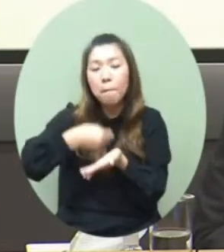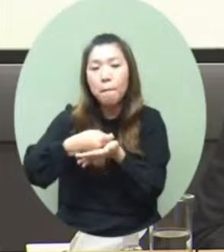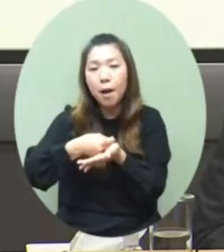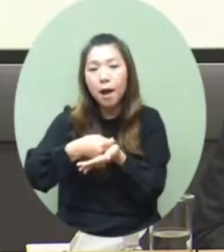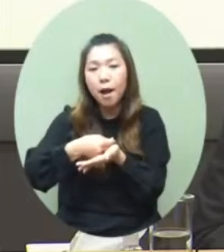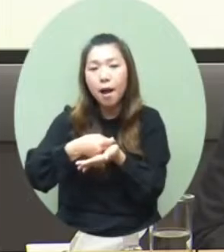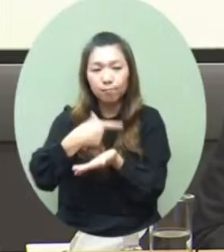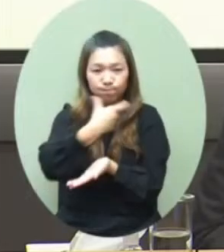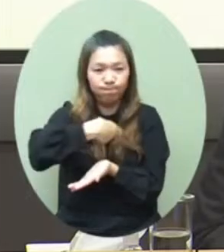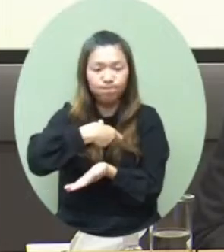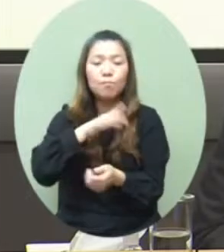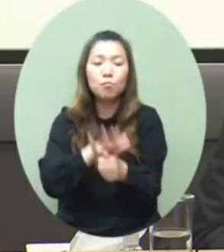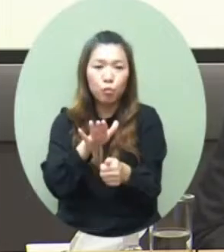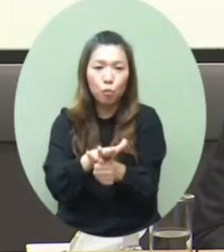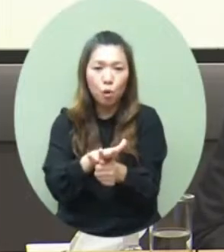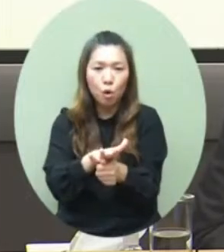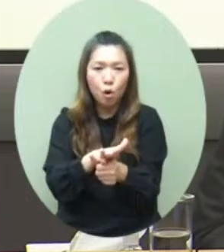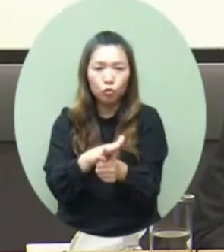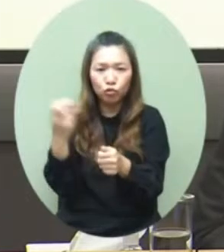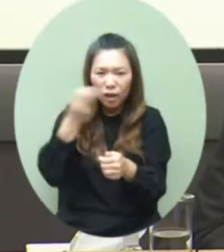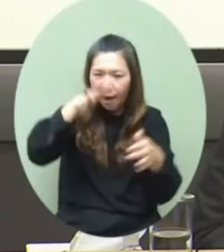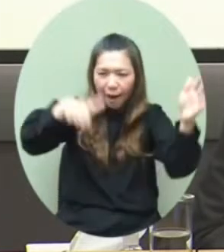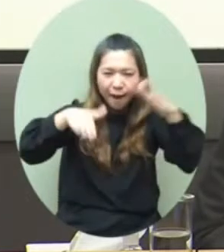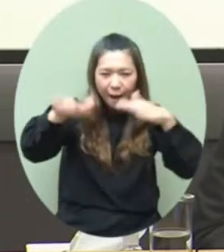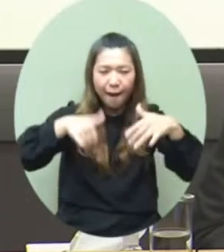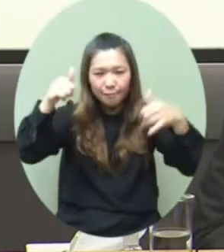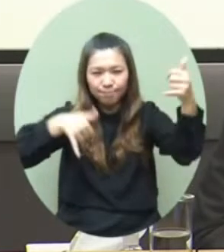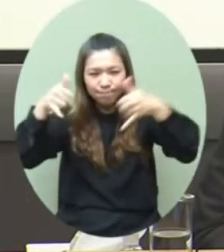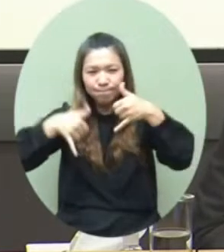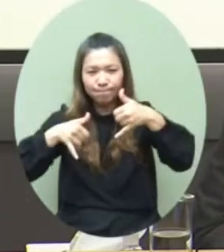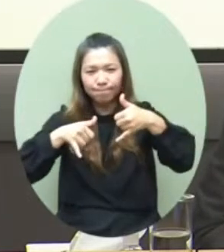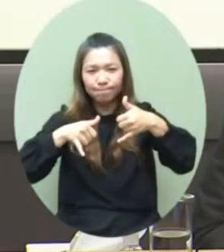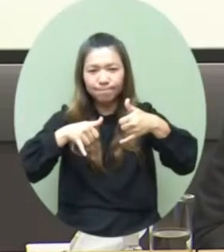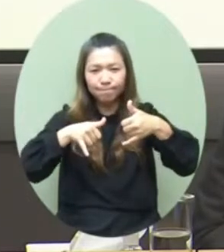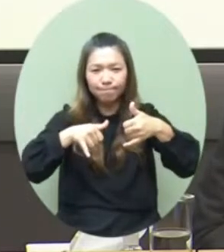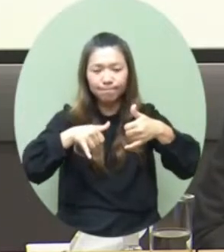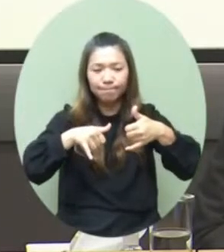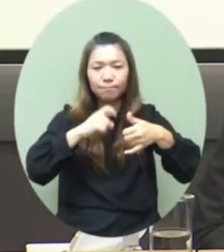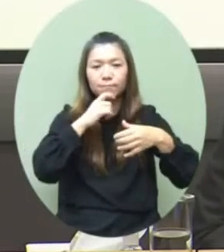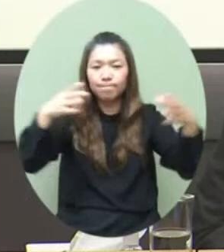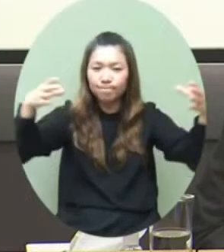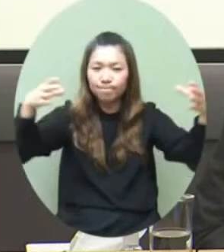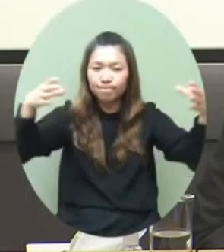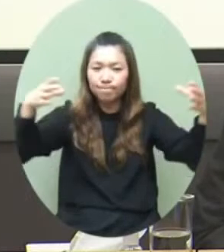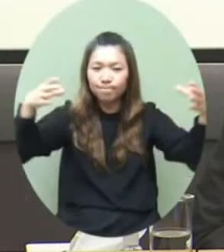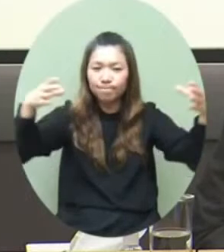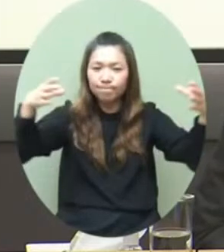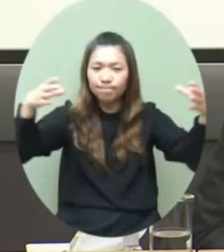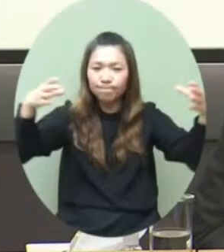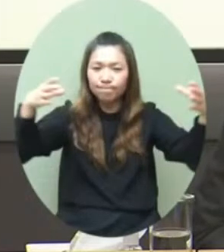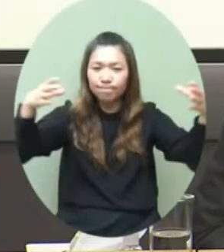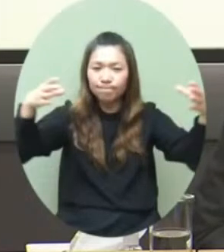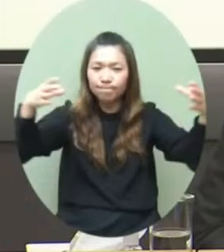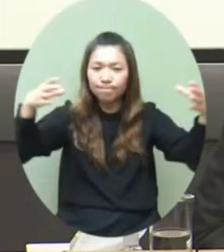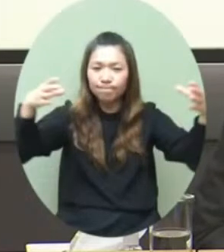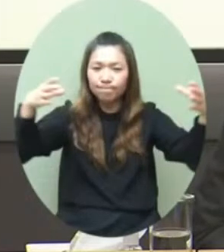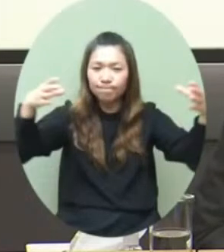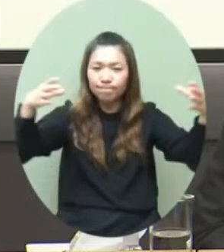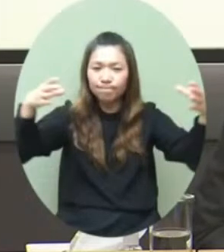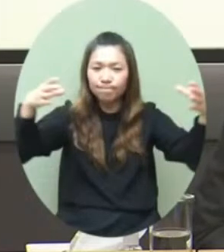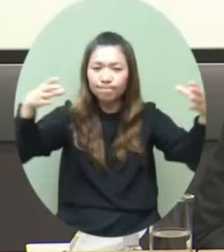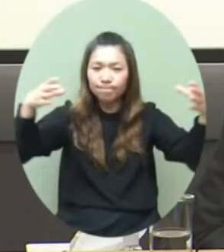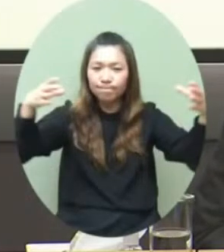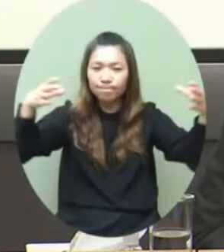We have invited LegCo, the catering industry legislator, as well as other trades to take part in